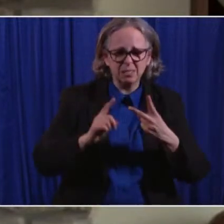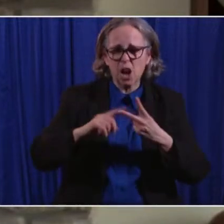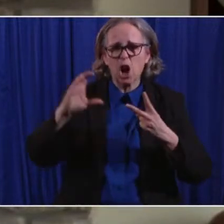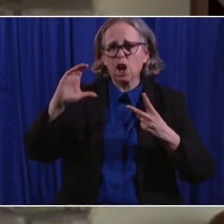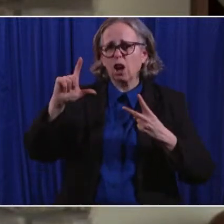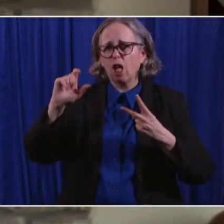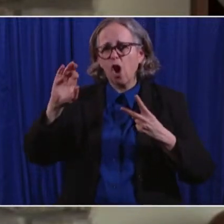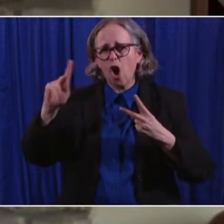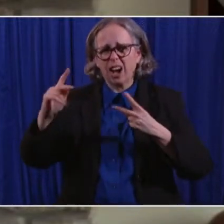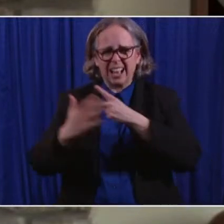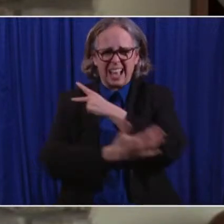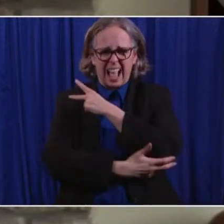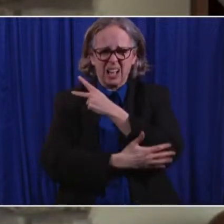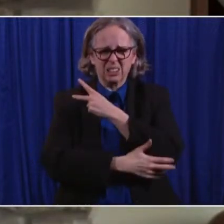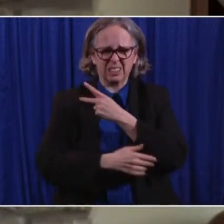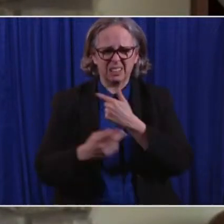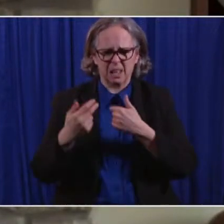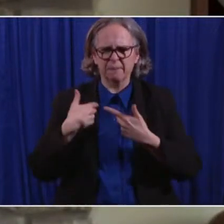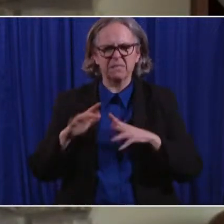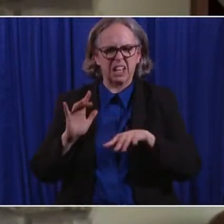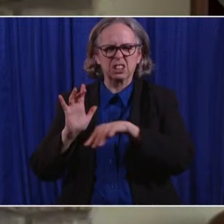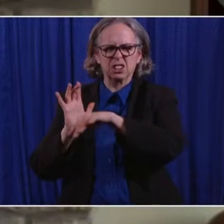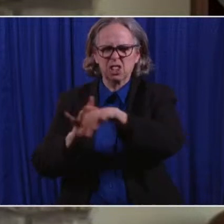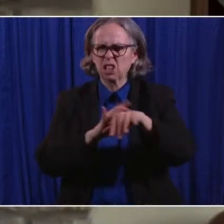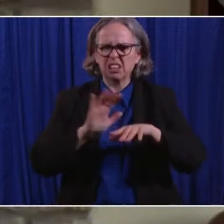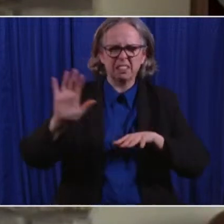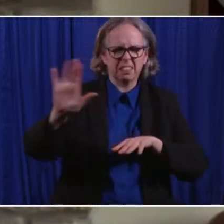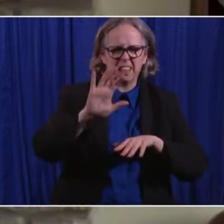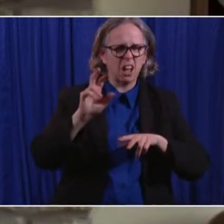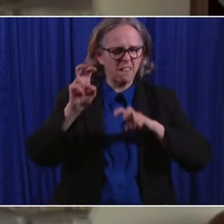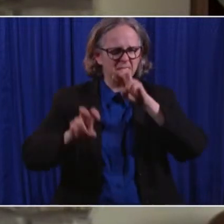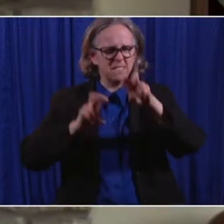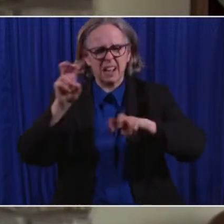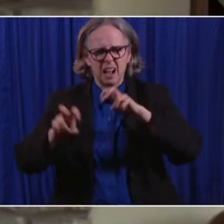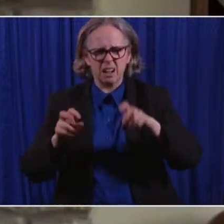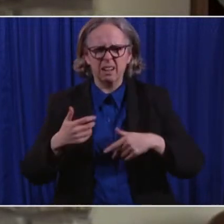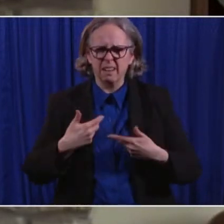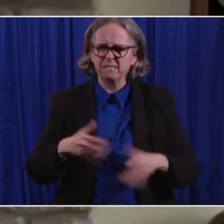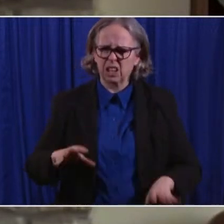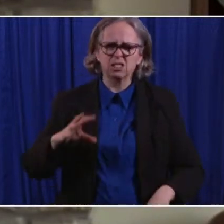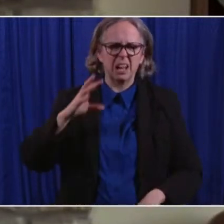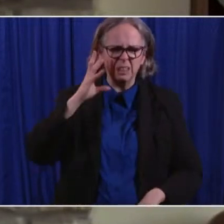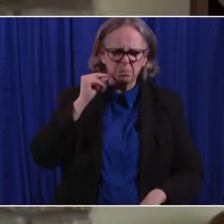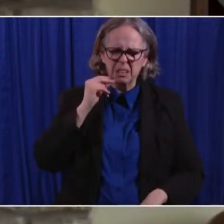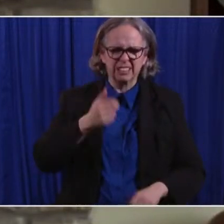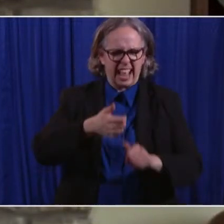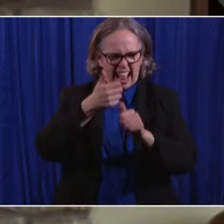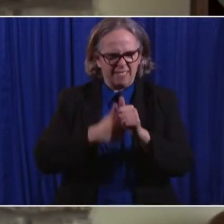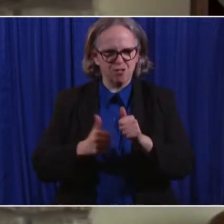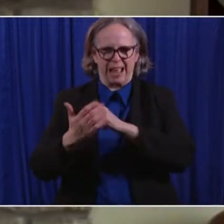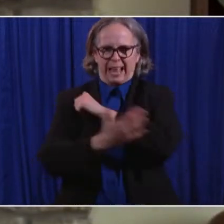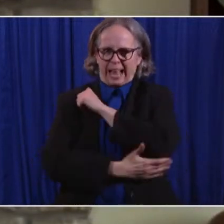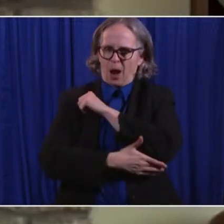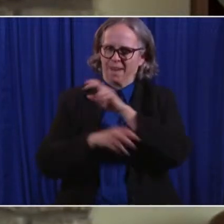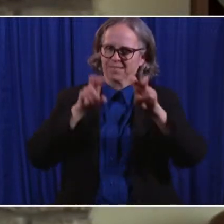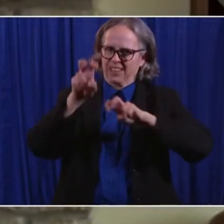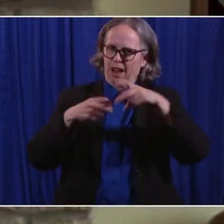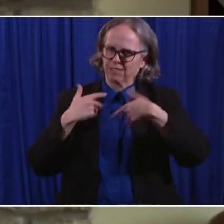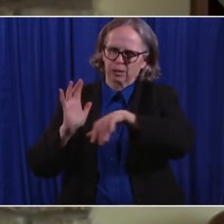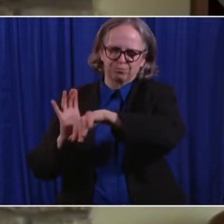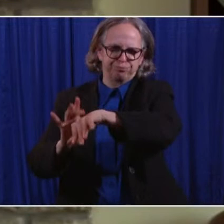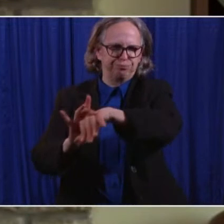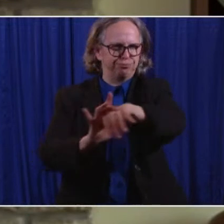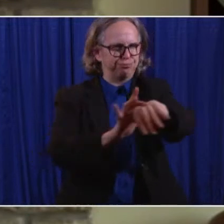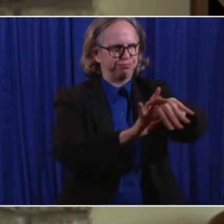see county fairs. And we've been, I think, I know we've been to every county fair in the state at one time or the other. The fair board members just